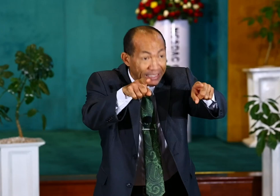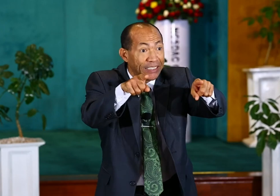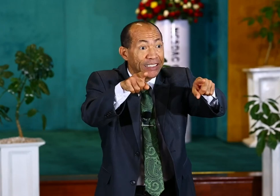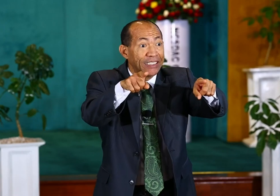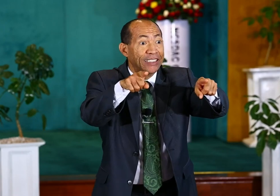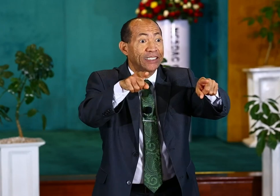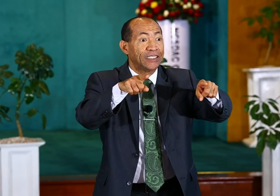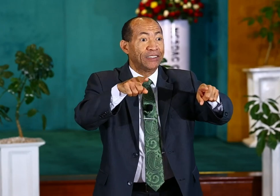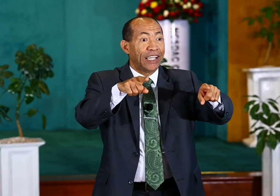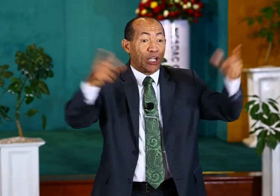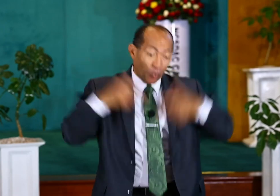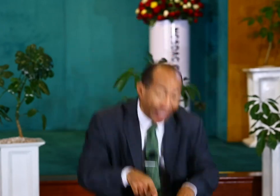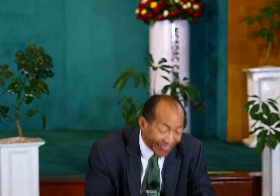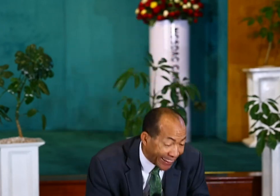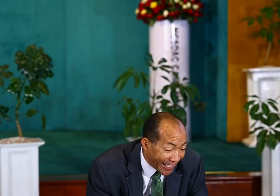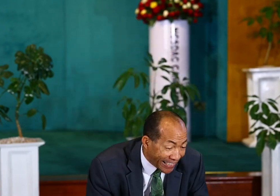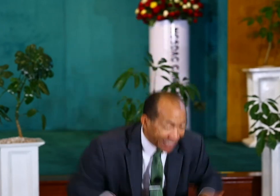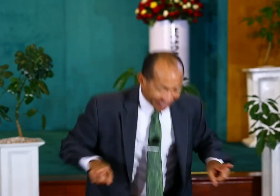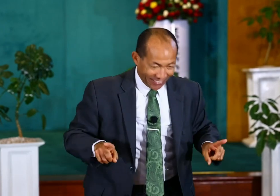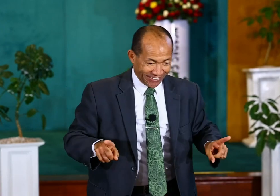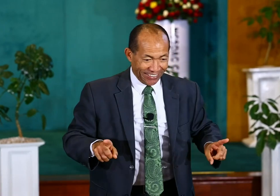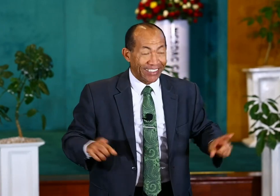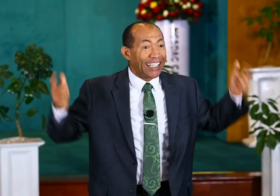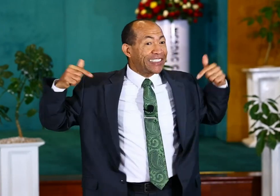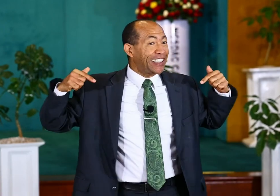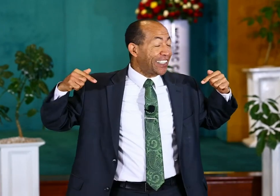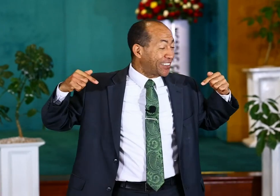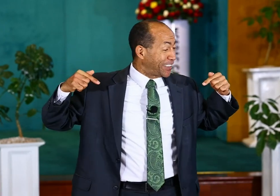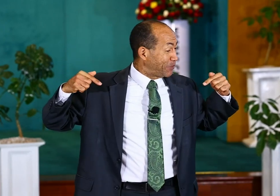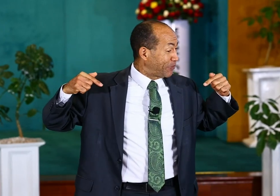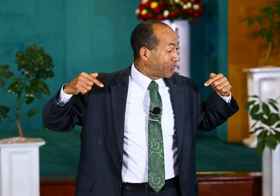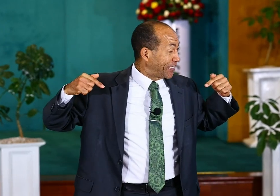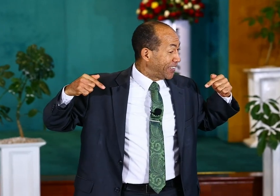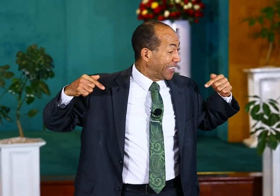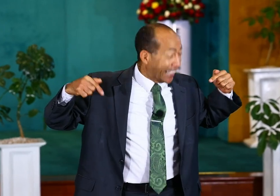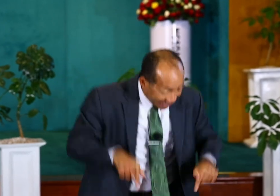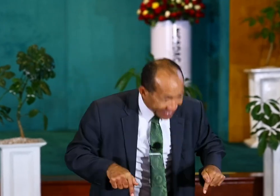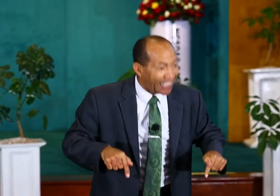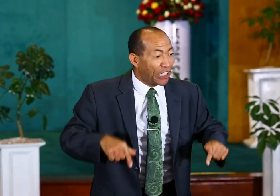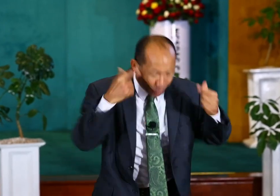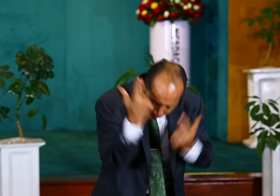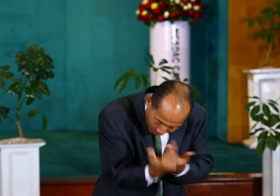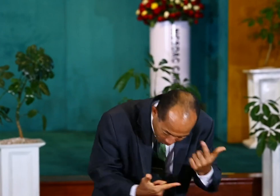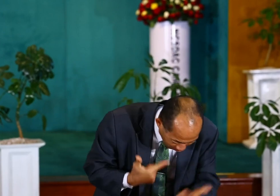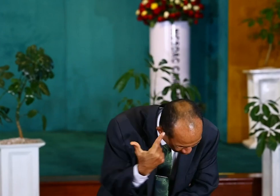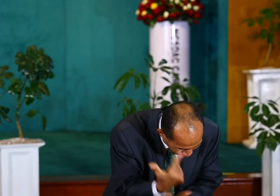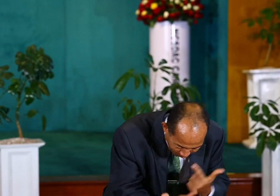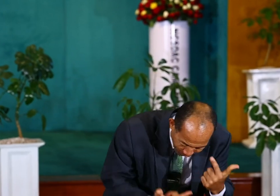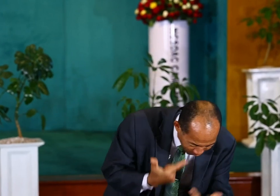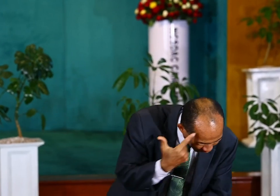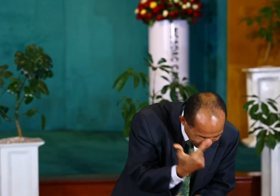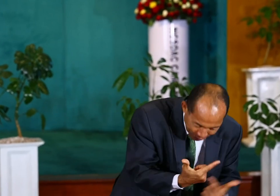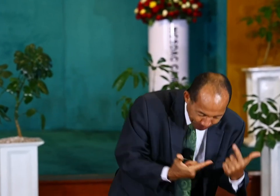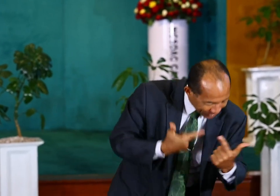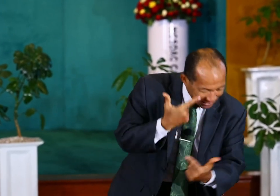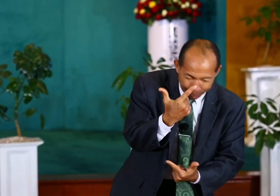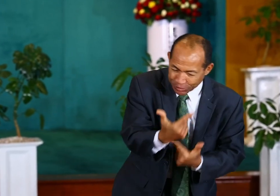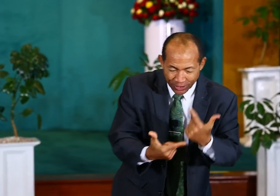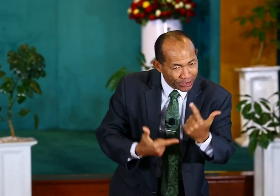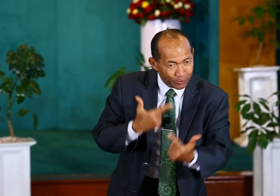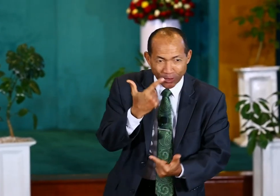is outside. And we think that he is inside.